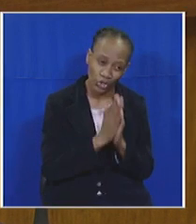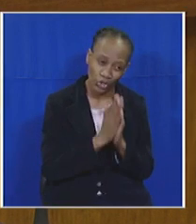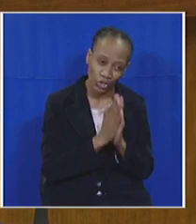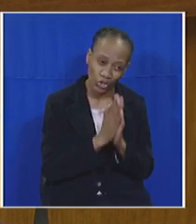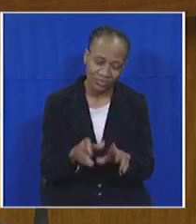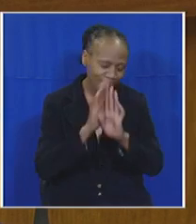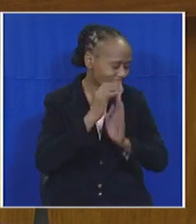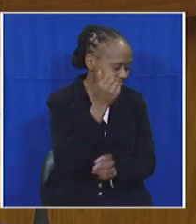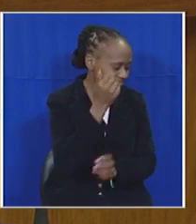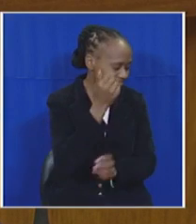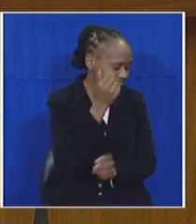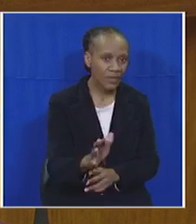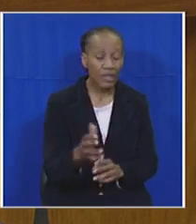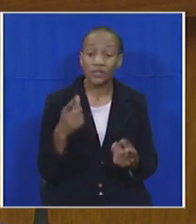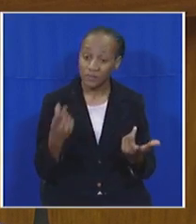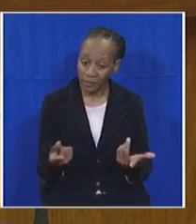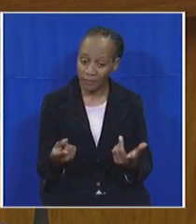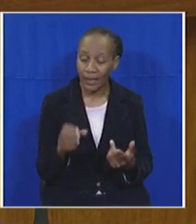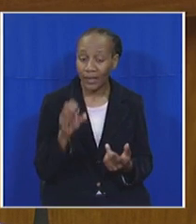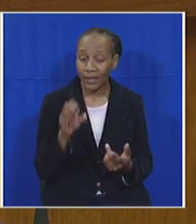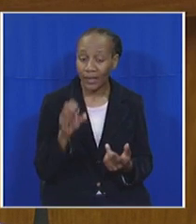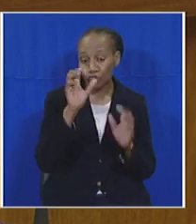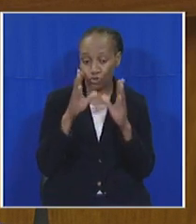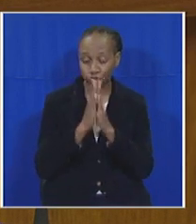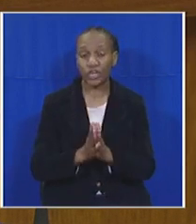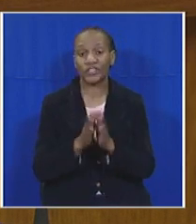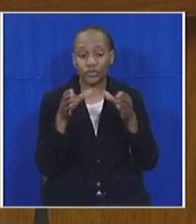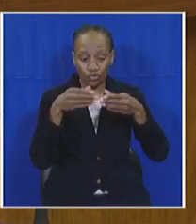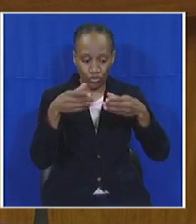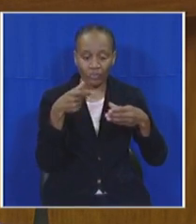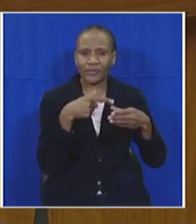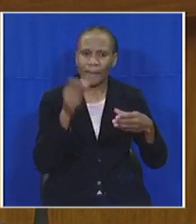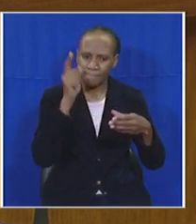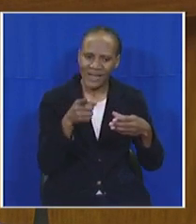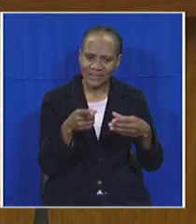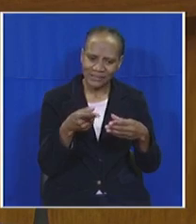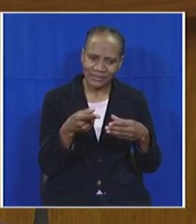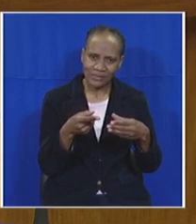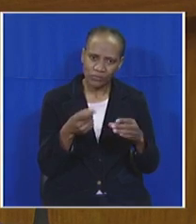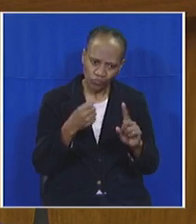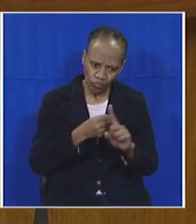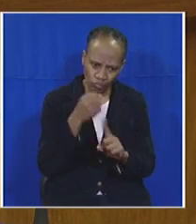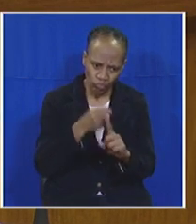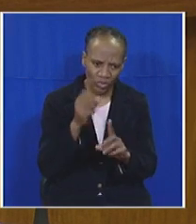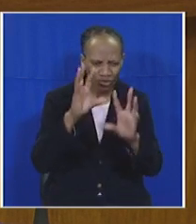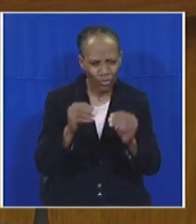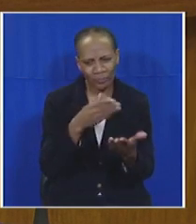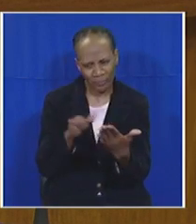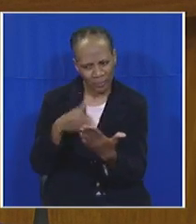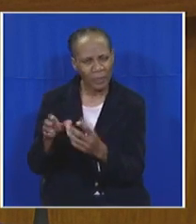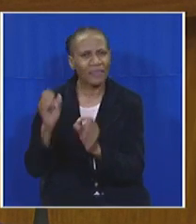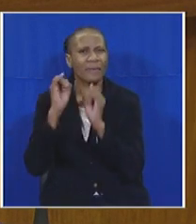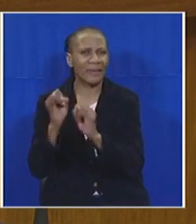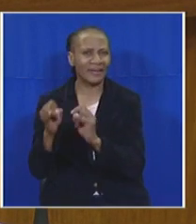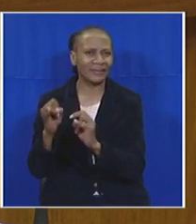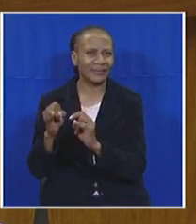to encourage the church body to take a stand against such actions. The church must